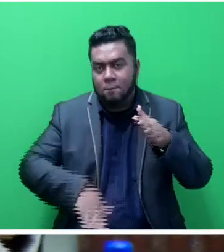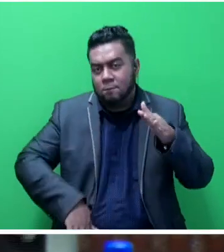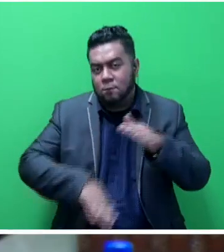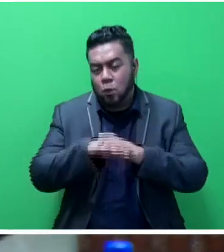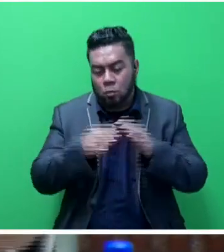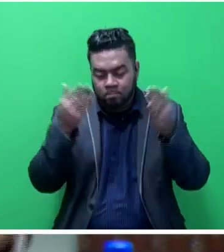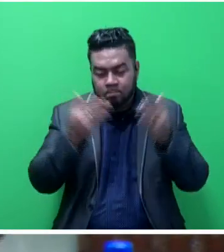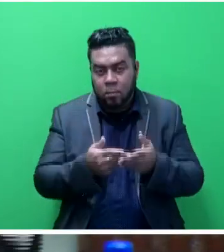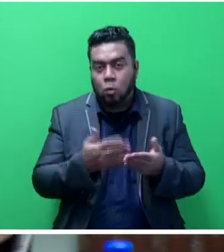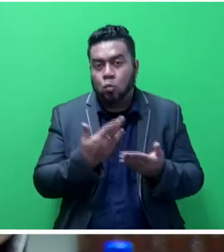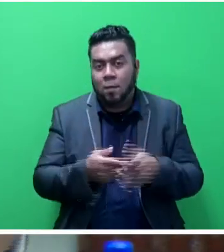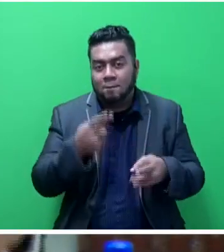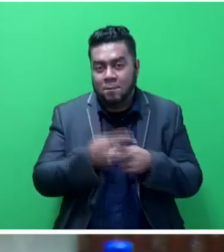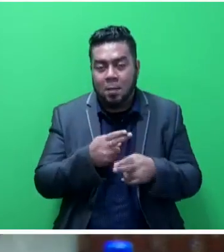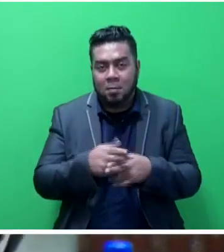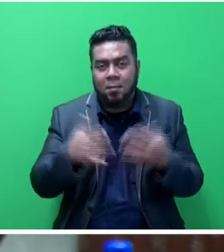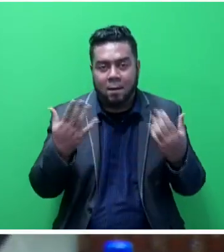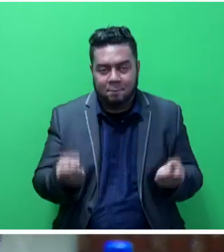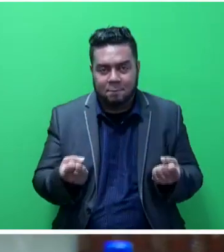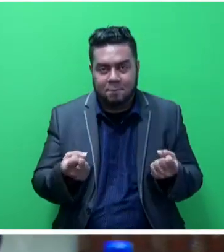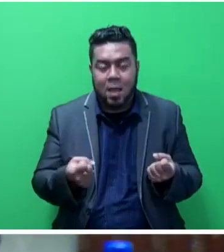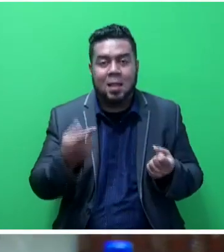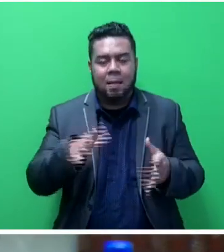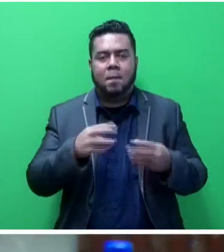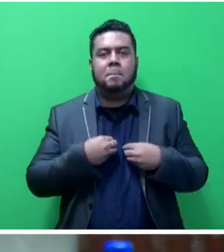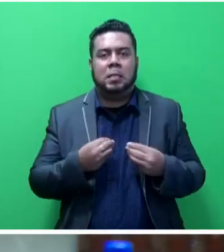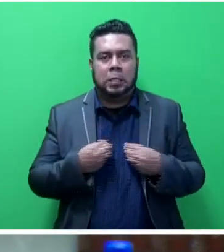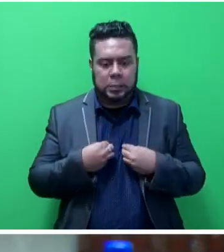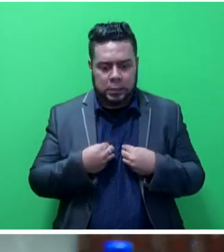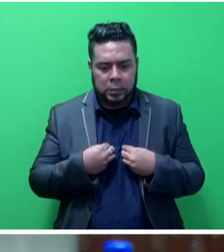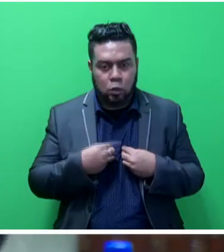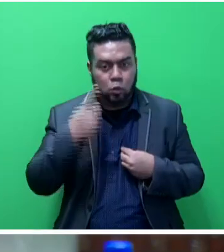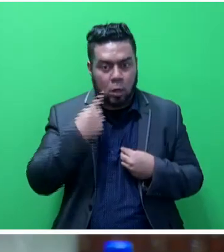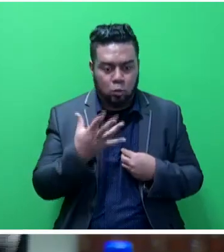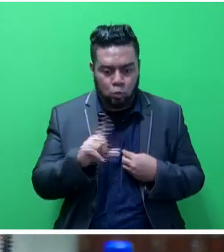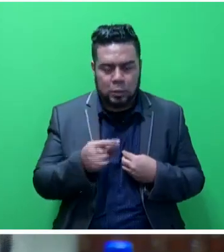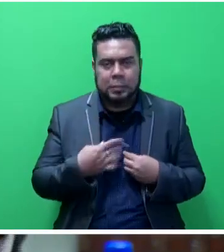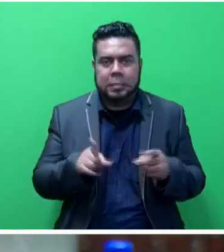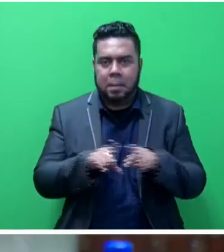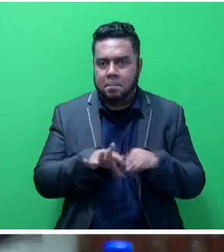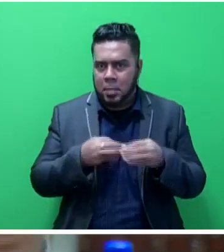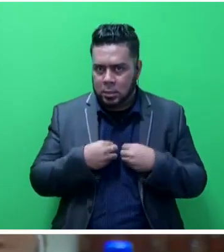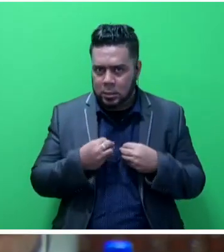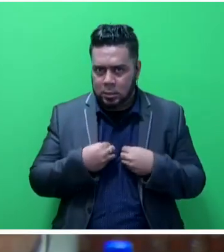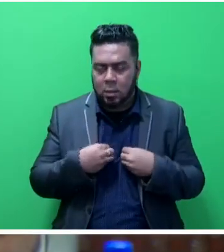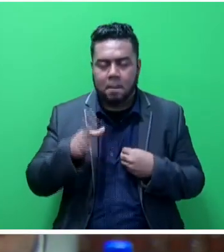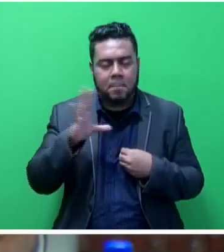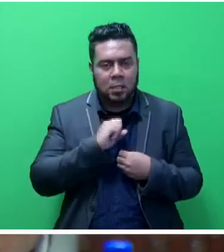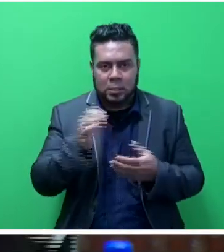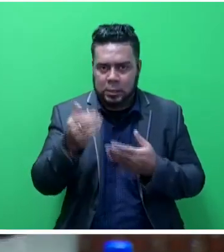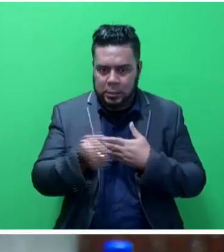commitment to the farms that they have and treat it as a business, Mr. Speaker. We've been telling them they must save.